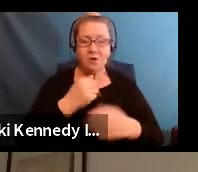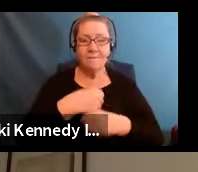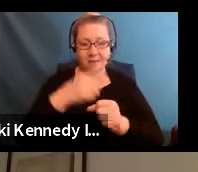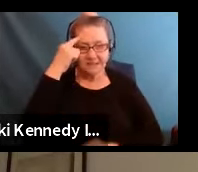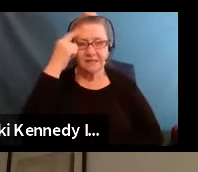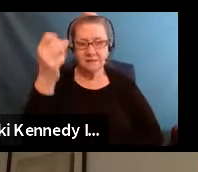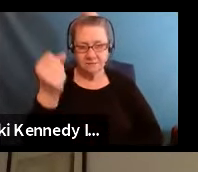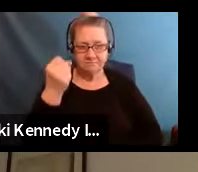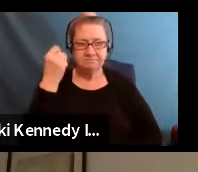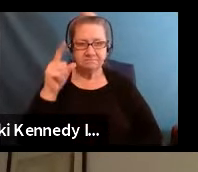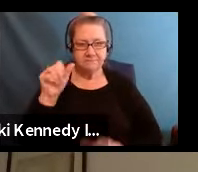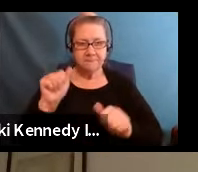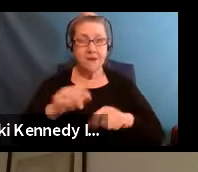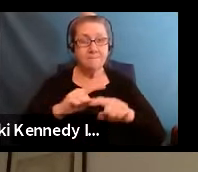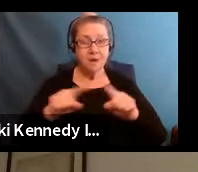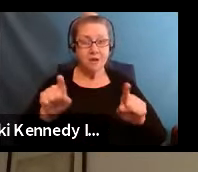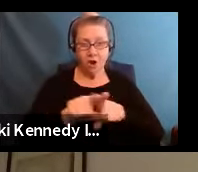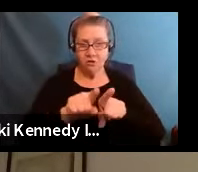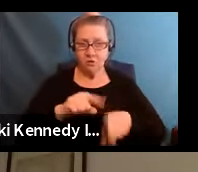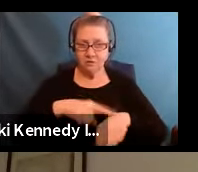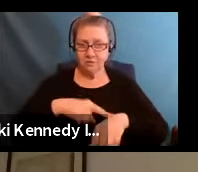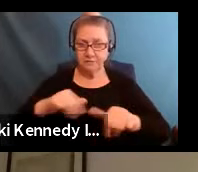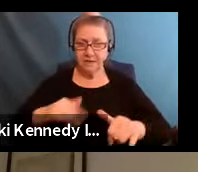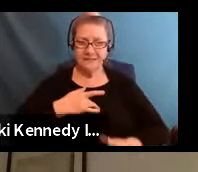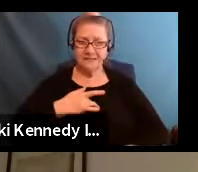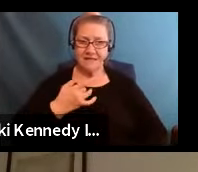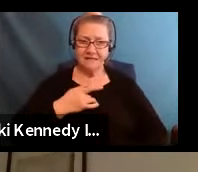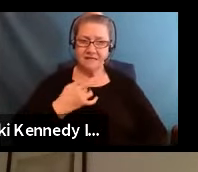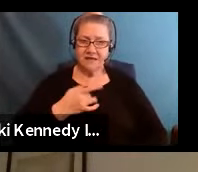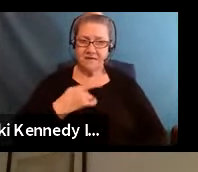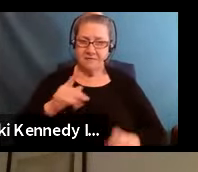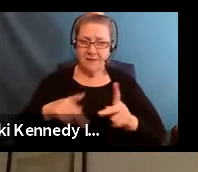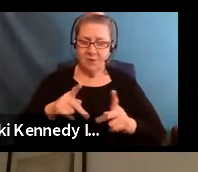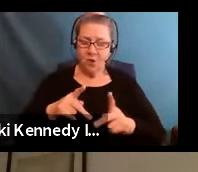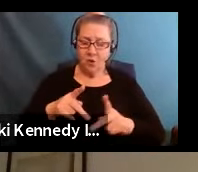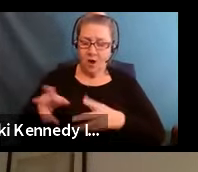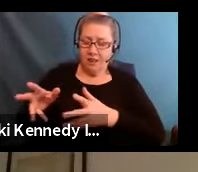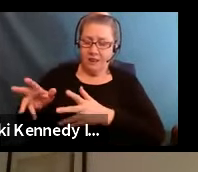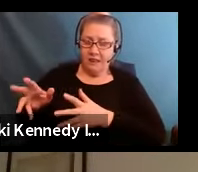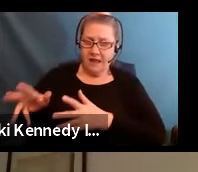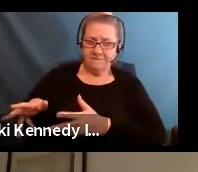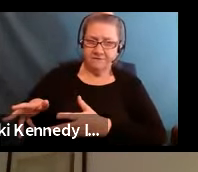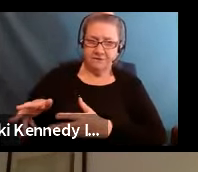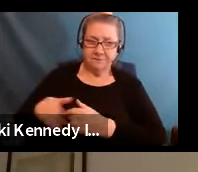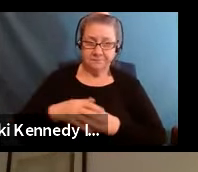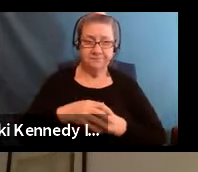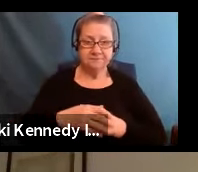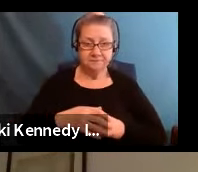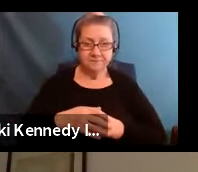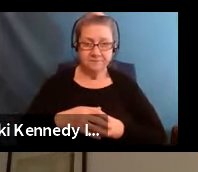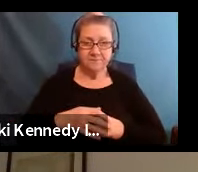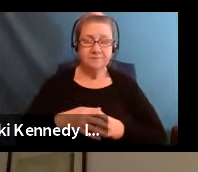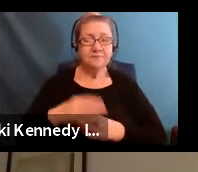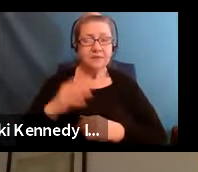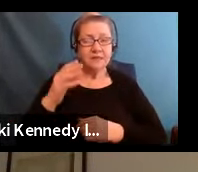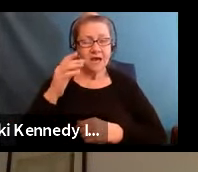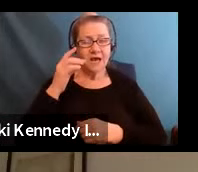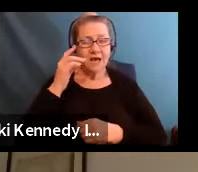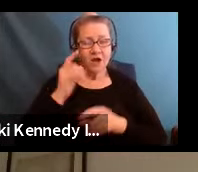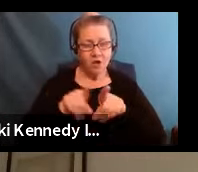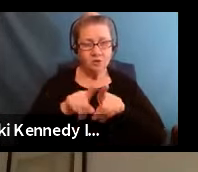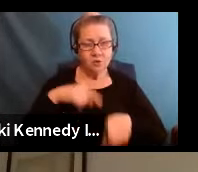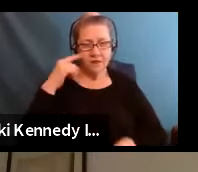want to be sensitive to those who are concerned about being left behind. And I also think that,